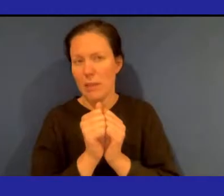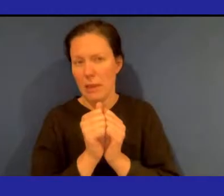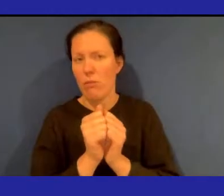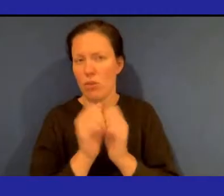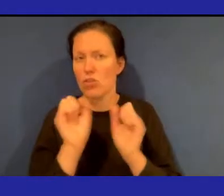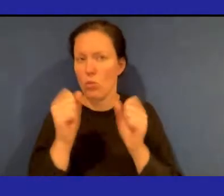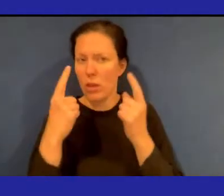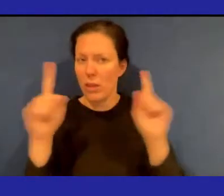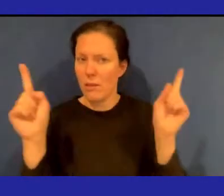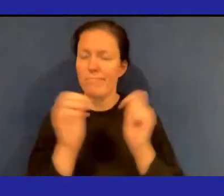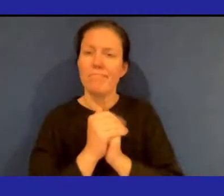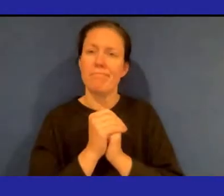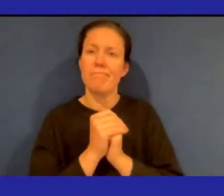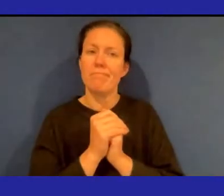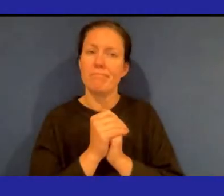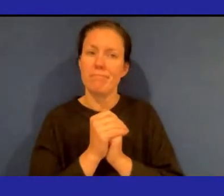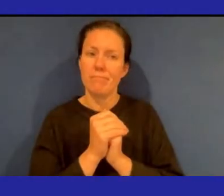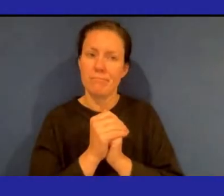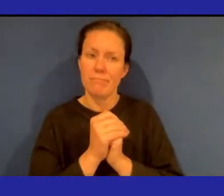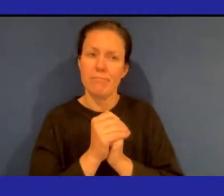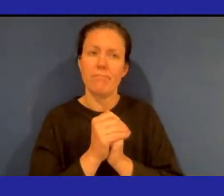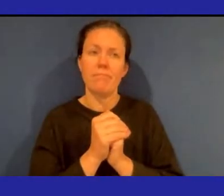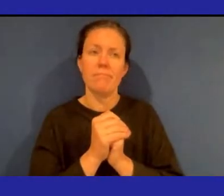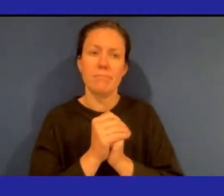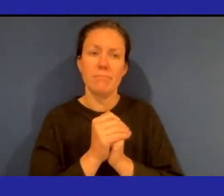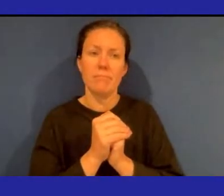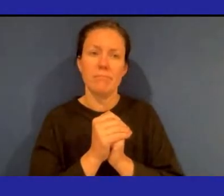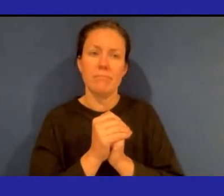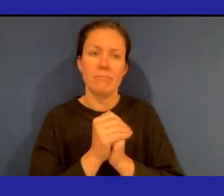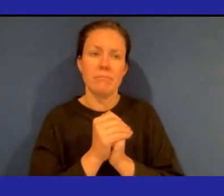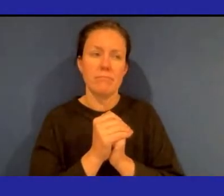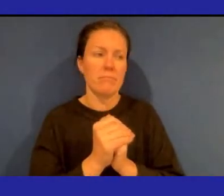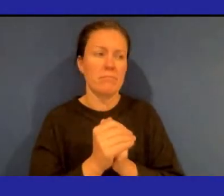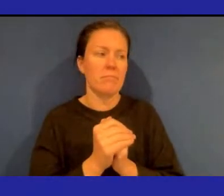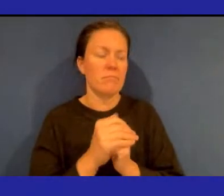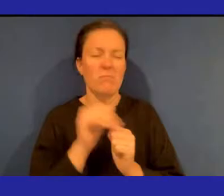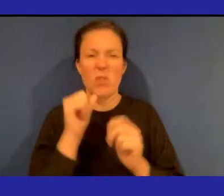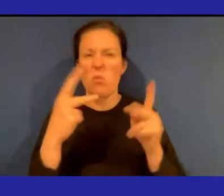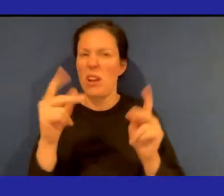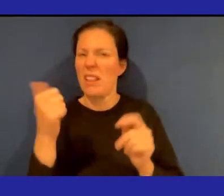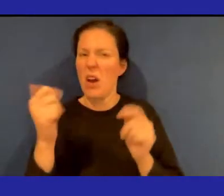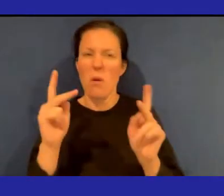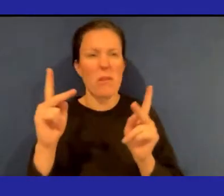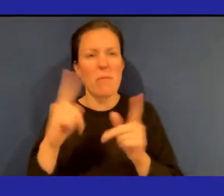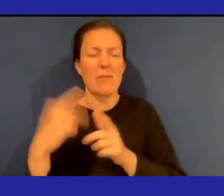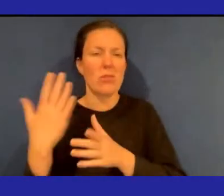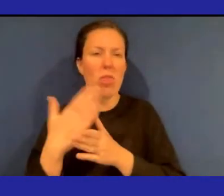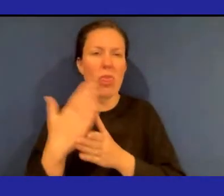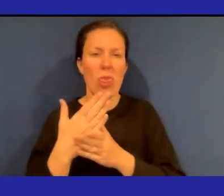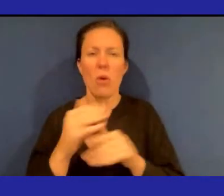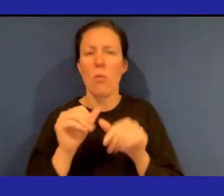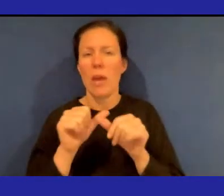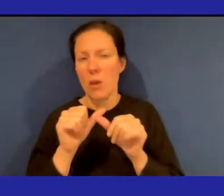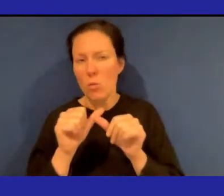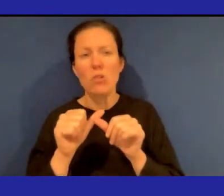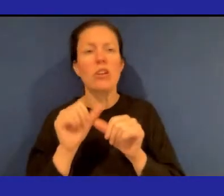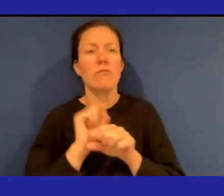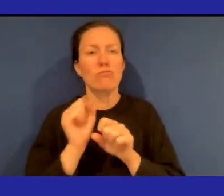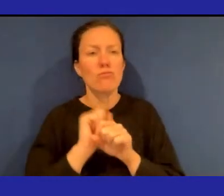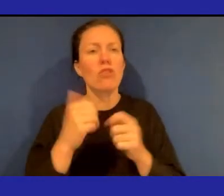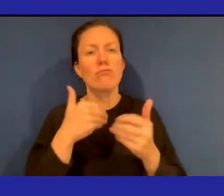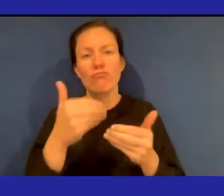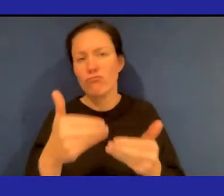Against all odds, we ain't let nobody turn us around. We gonna keep on walking, keep on talking, all the way